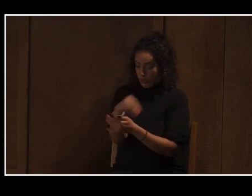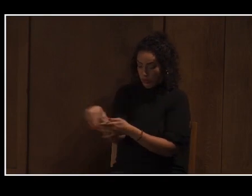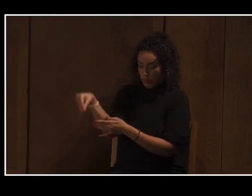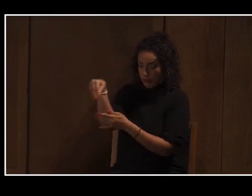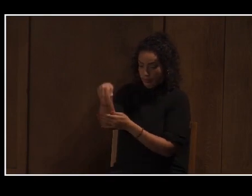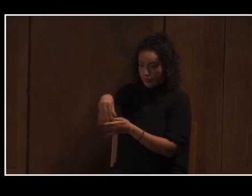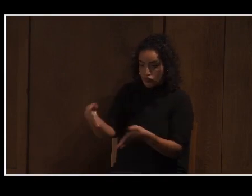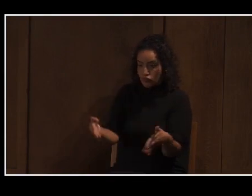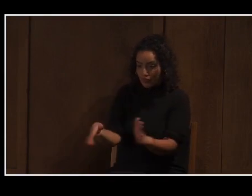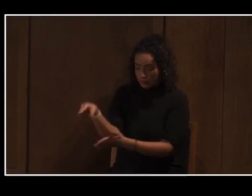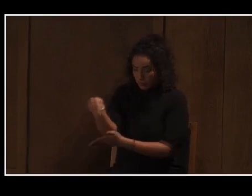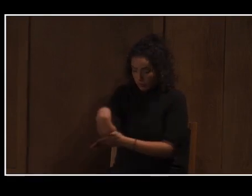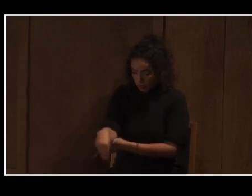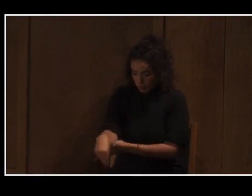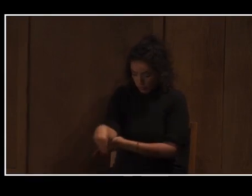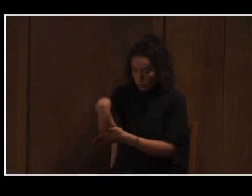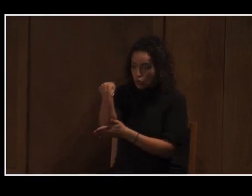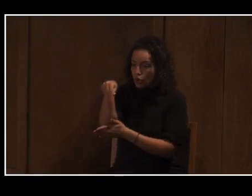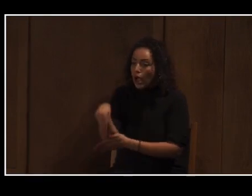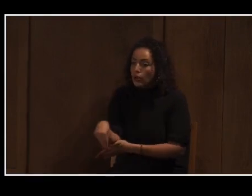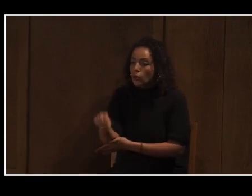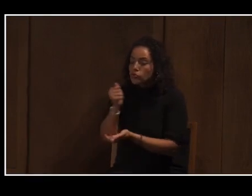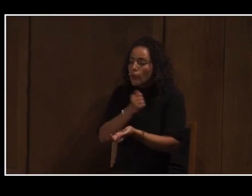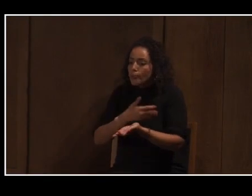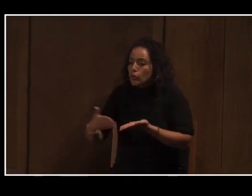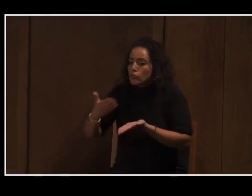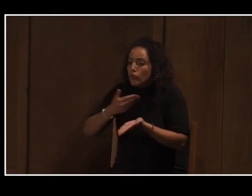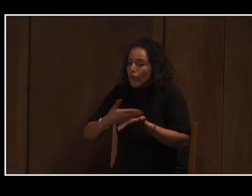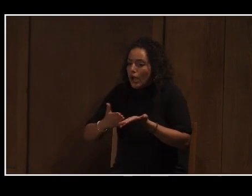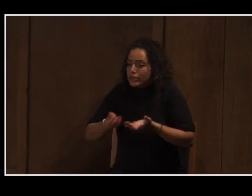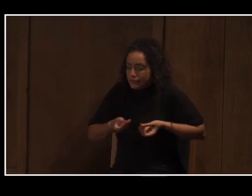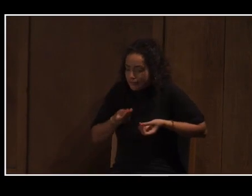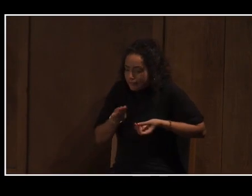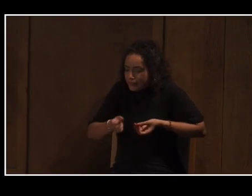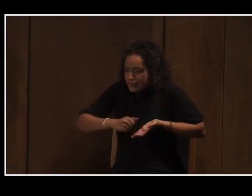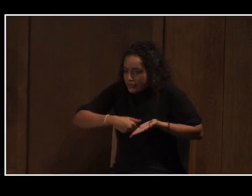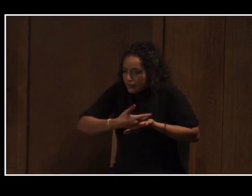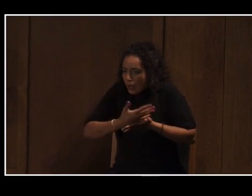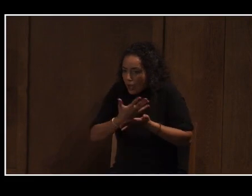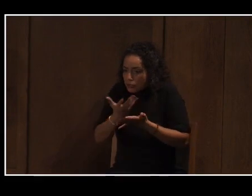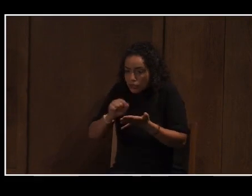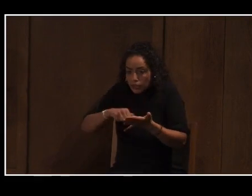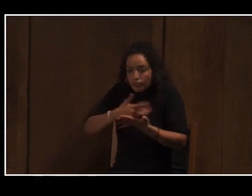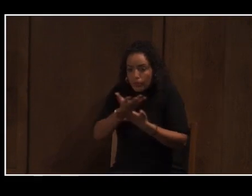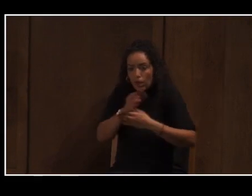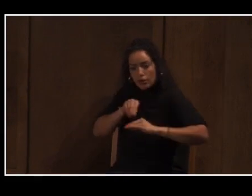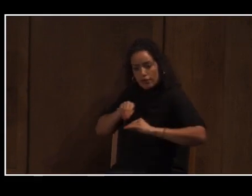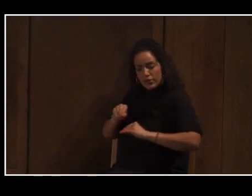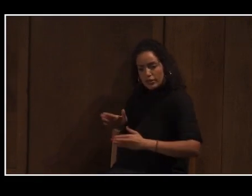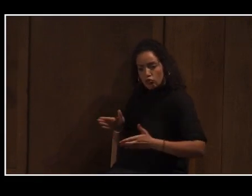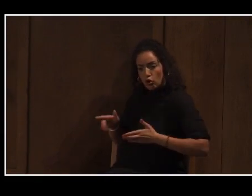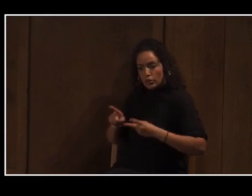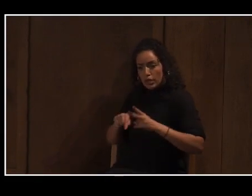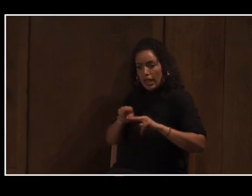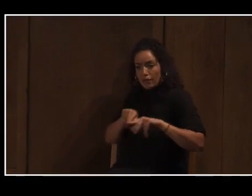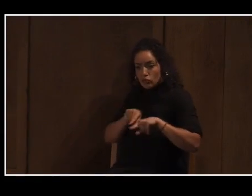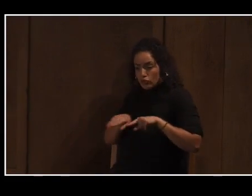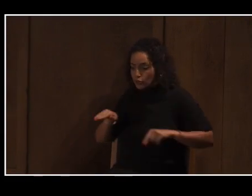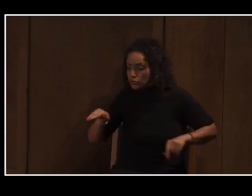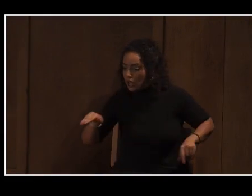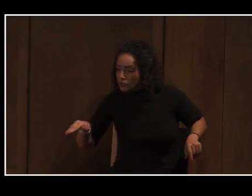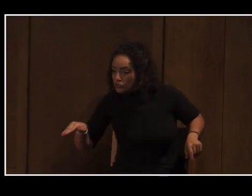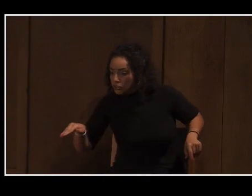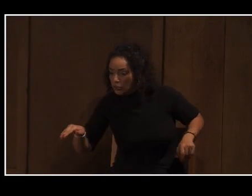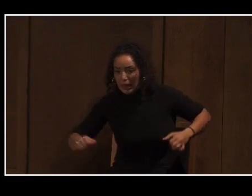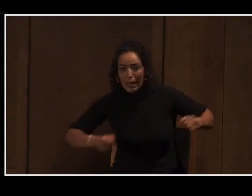that rivers nowadays are polluted, so it purifies it, feeds the plant, and the plant in turn feeds the robot, and if you try to touch it, it runs away. Kind